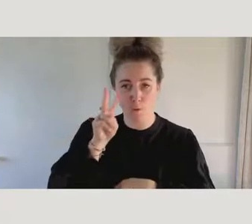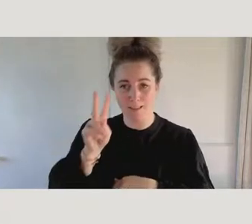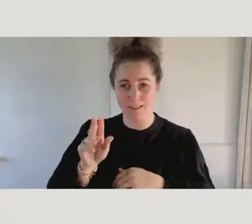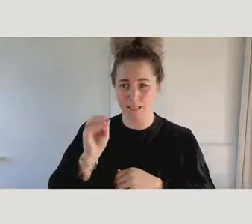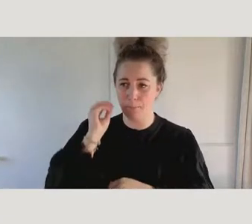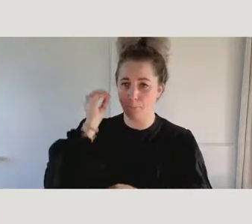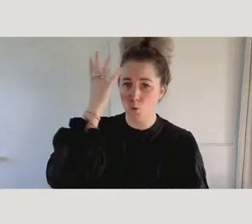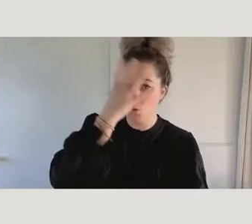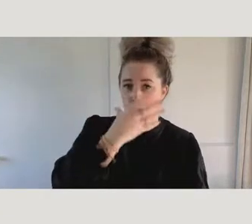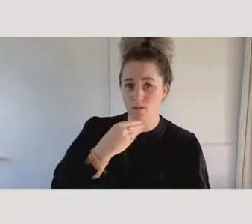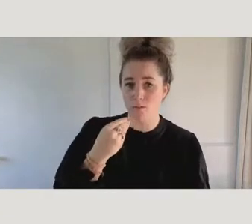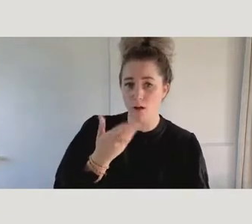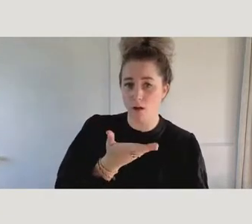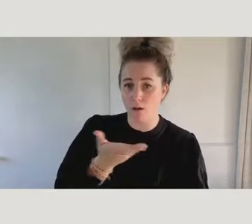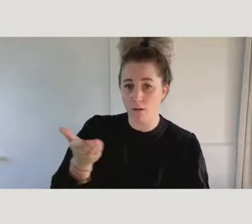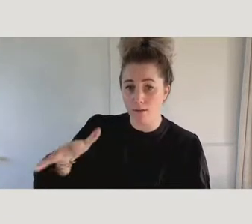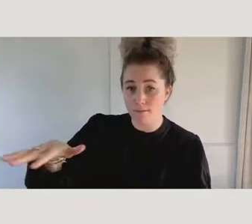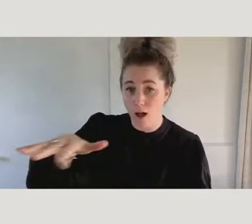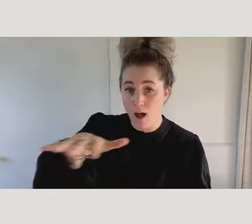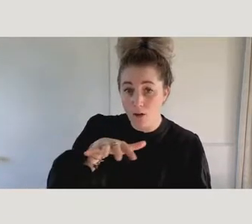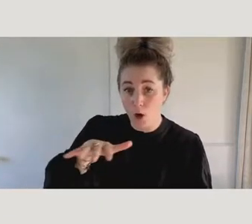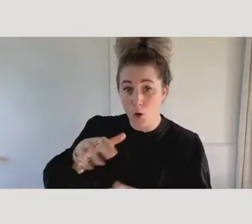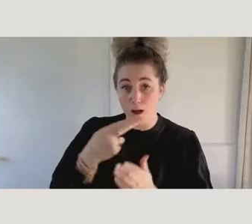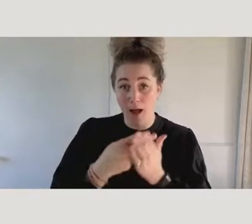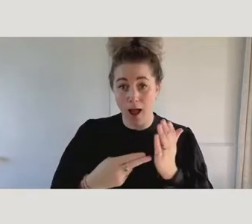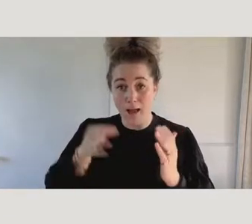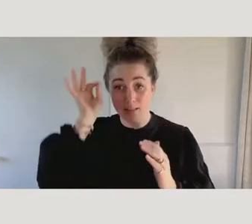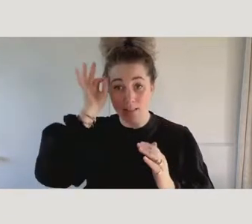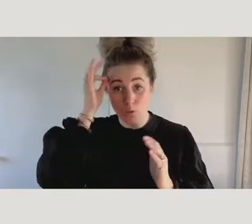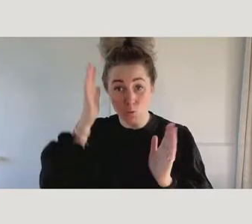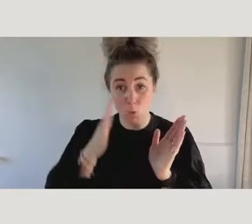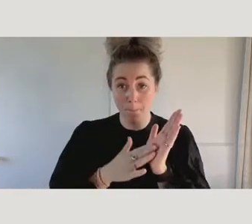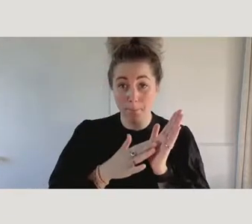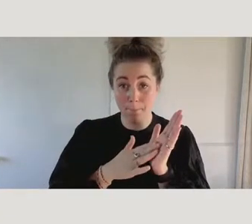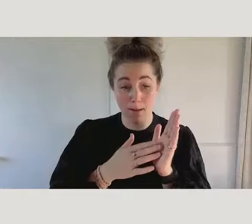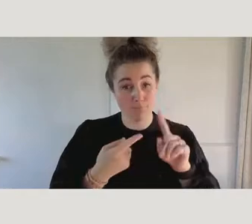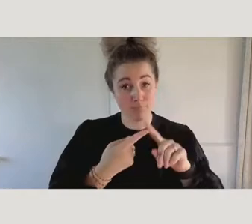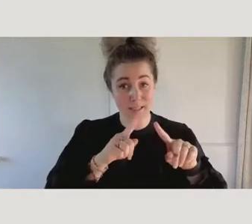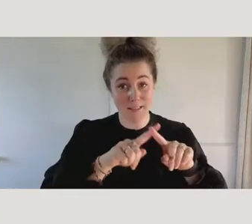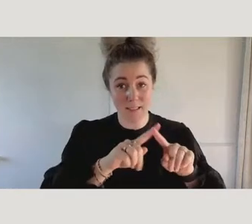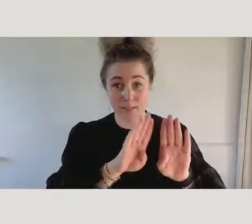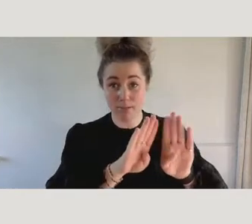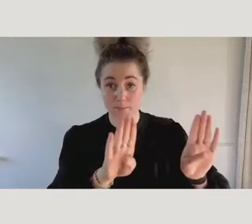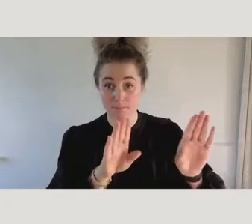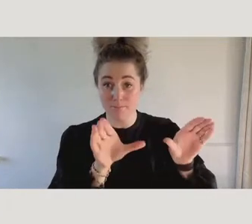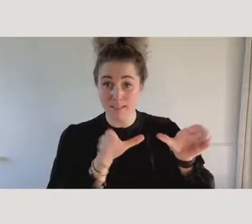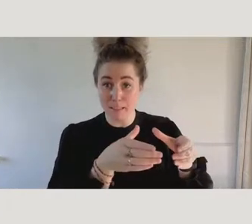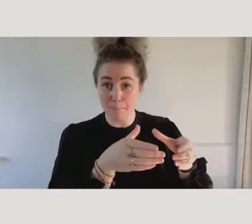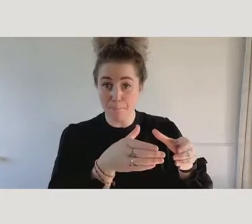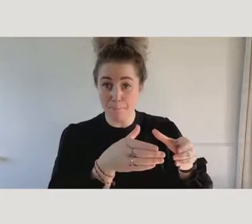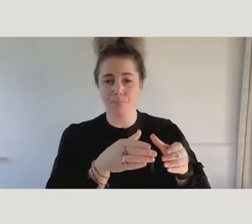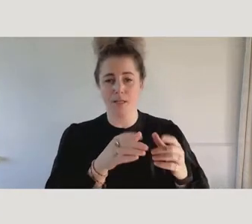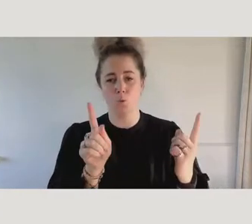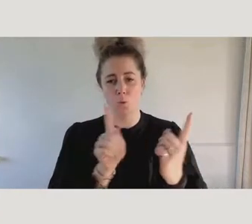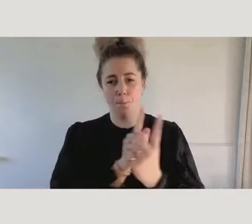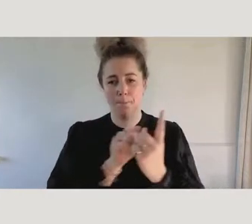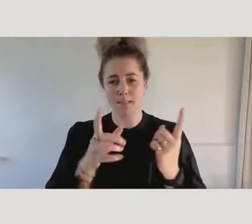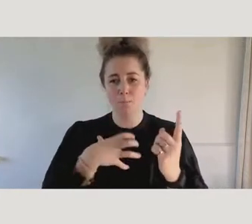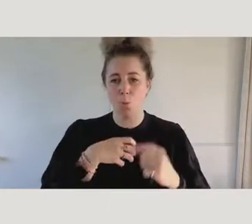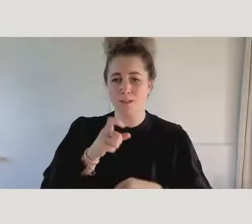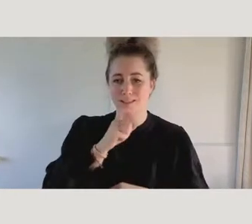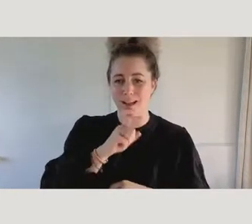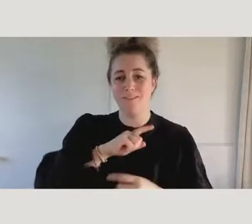our beautiful whanau our Arts Council Members our executive team and you'll be more of the staff here as well as our